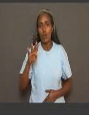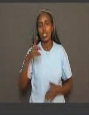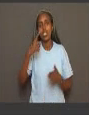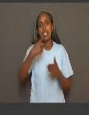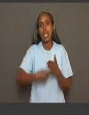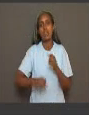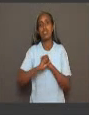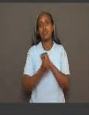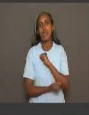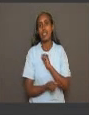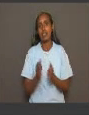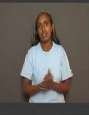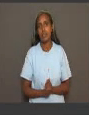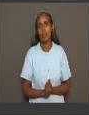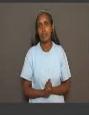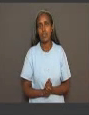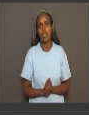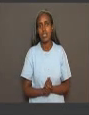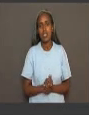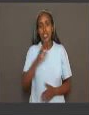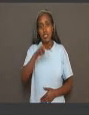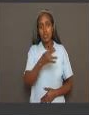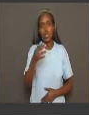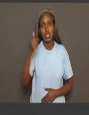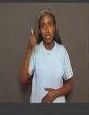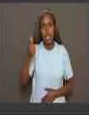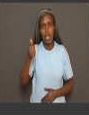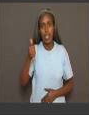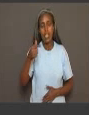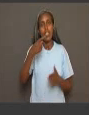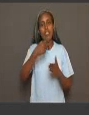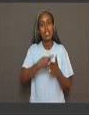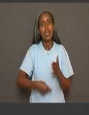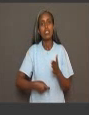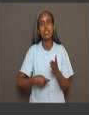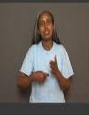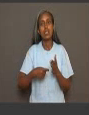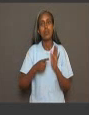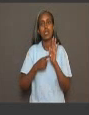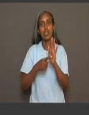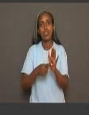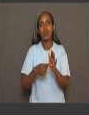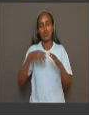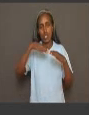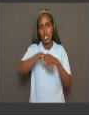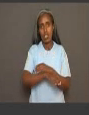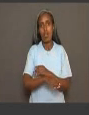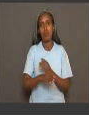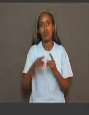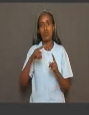tax bases. Schedule A taxes pertain to income from